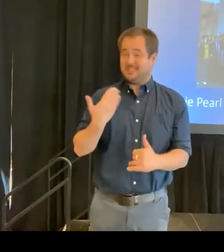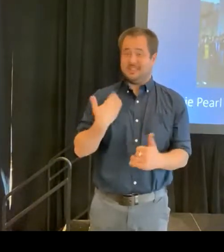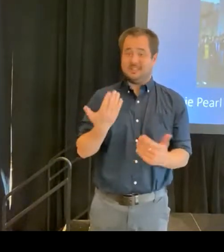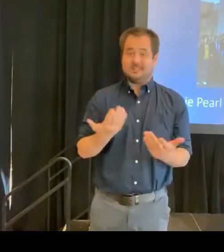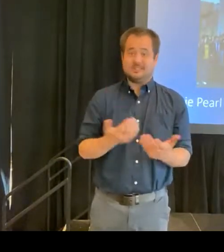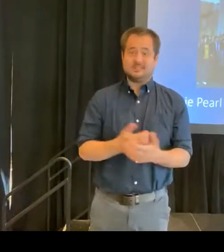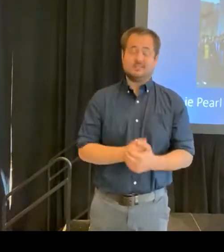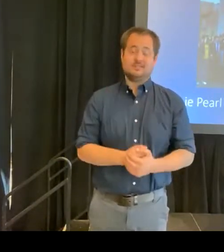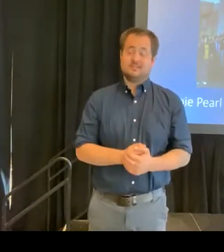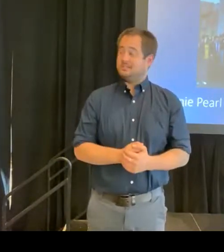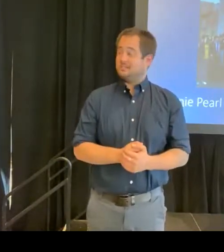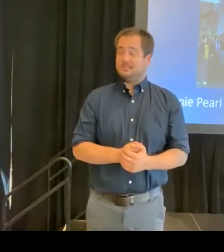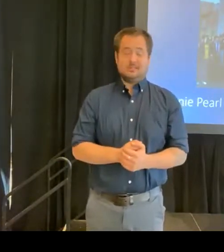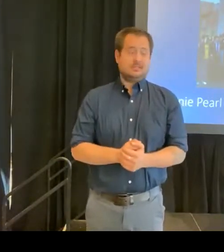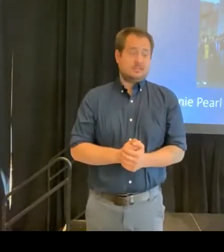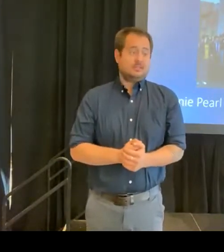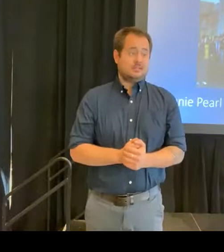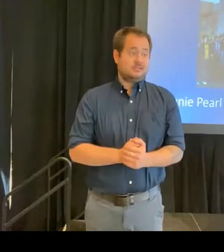Okay?